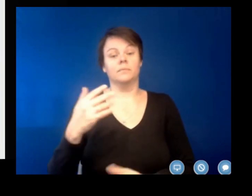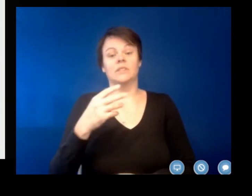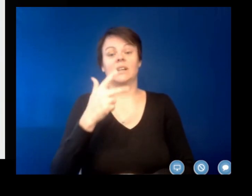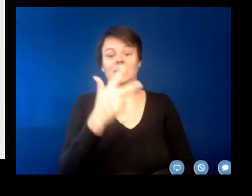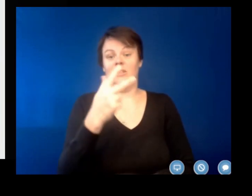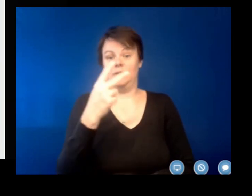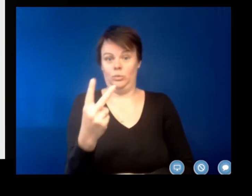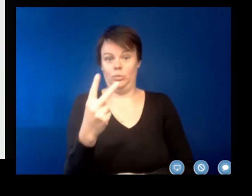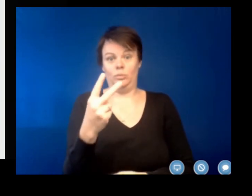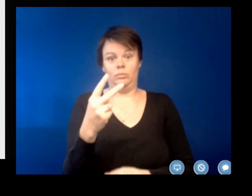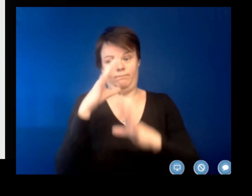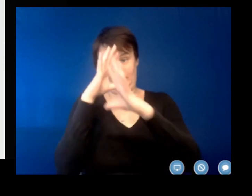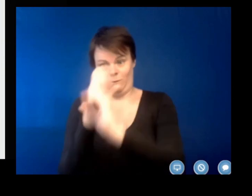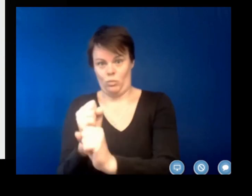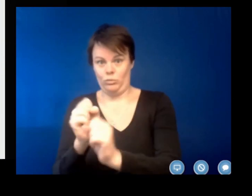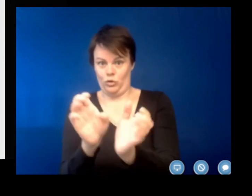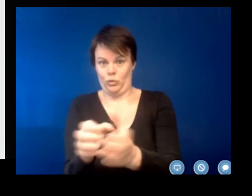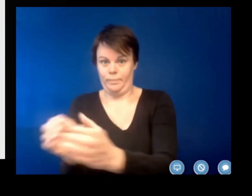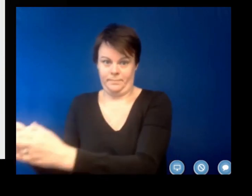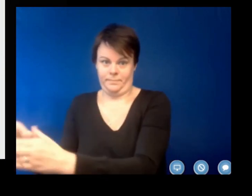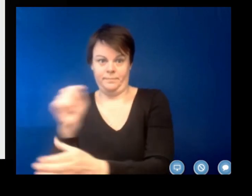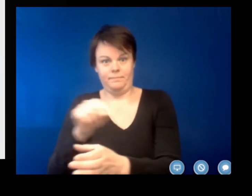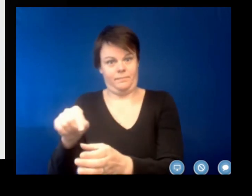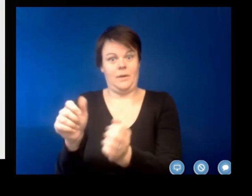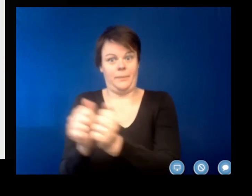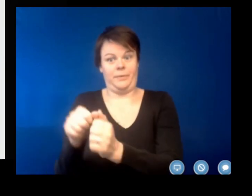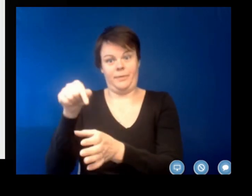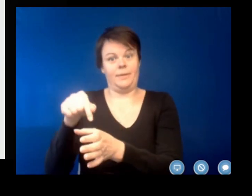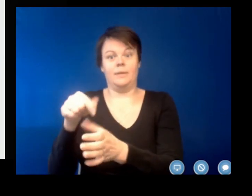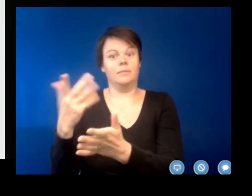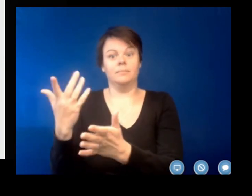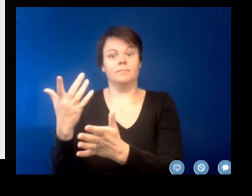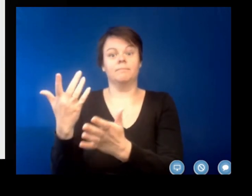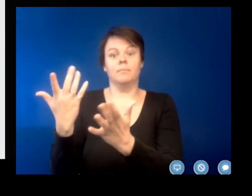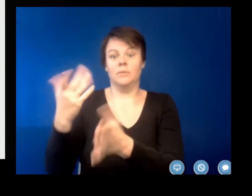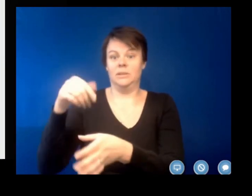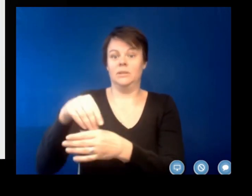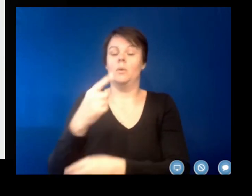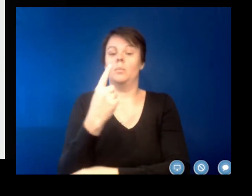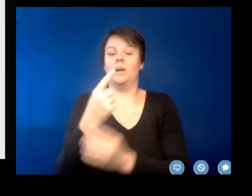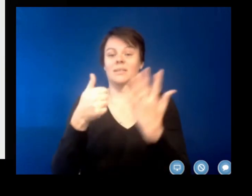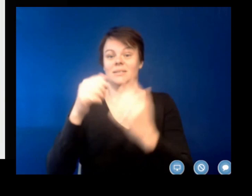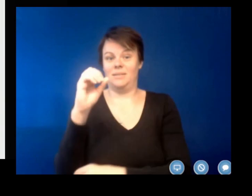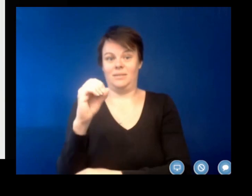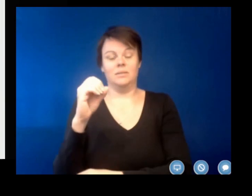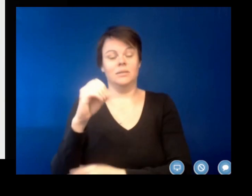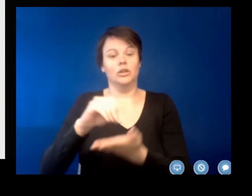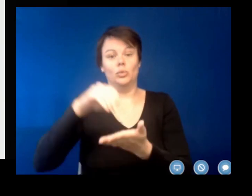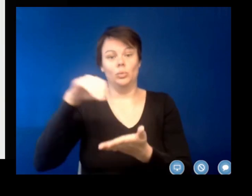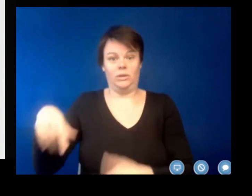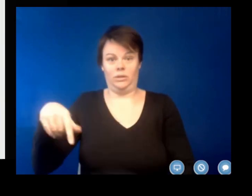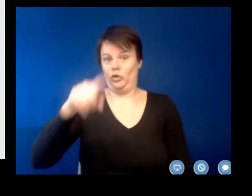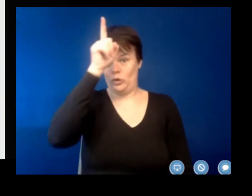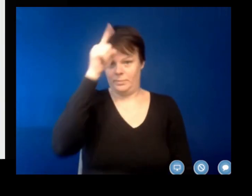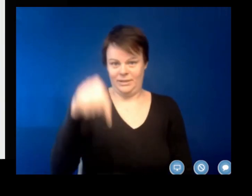go much more in deeper and reflecting what is the world view and the world understanding of people